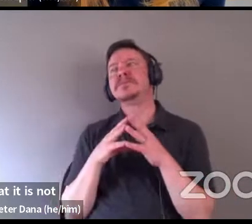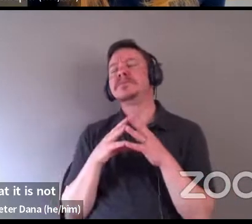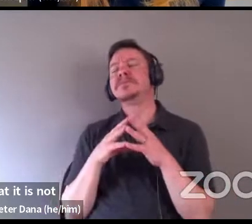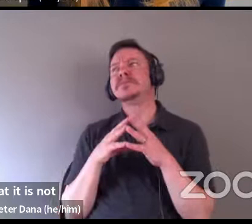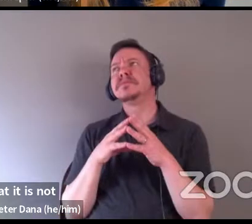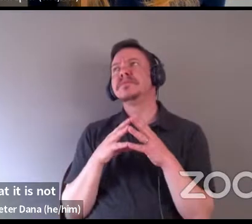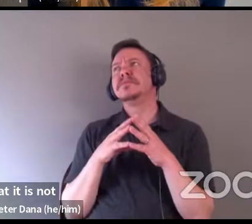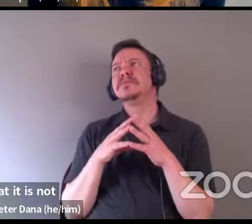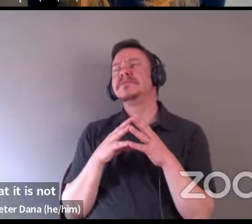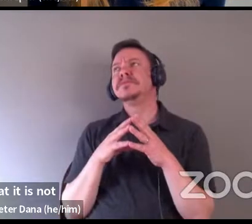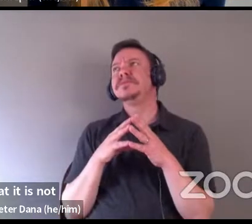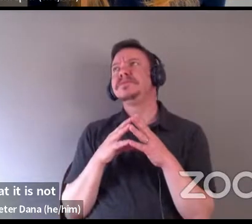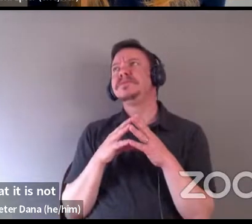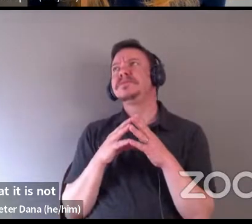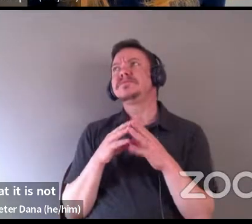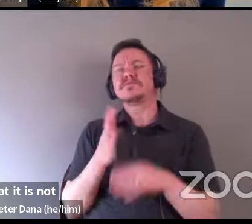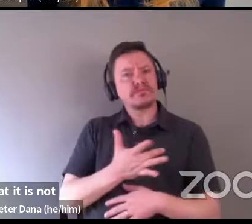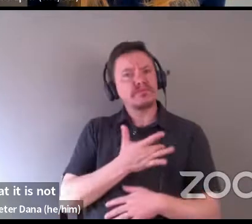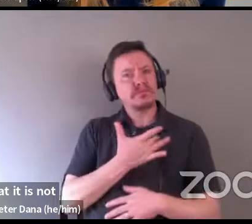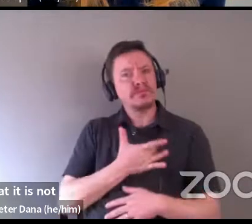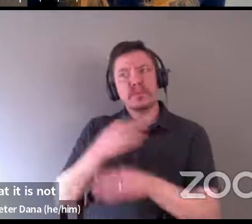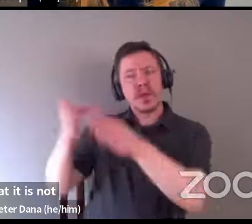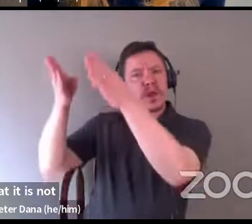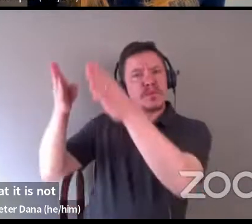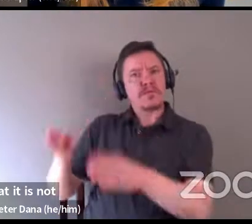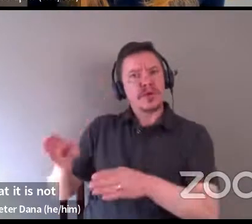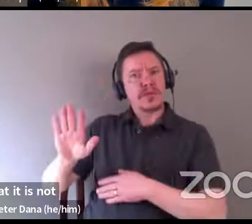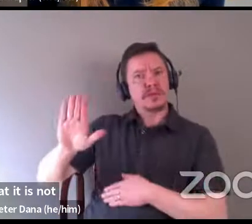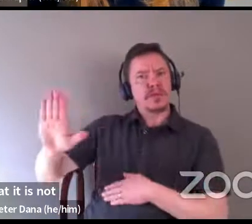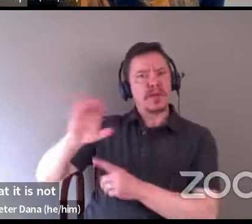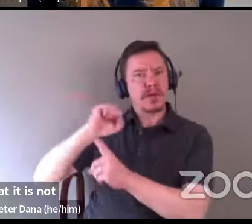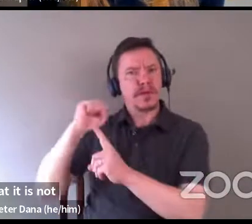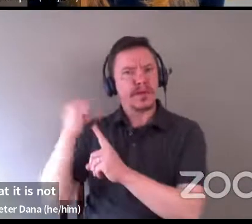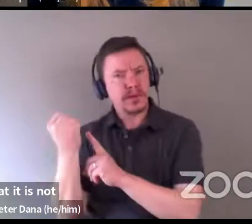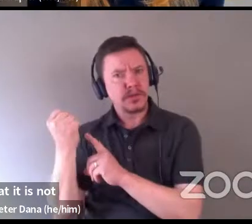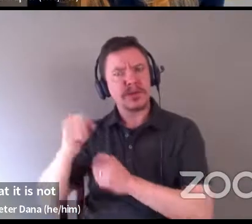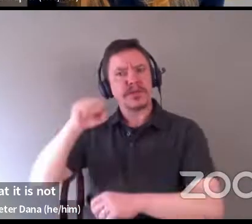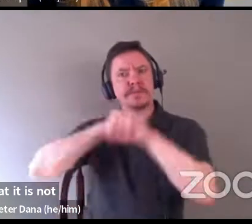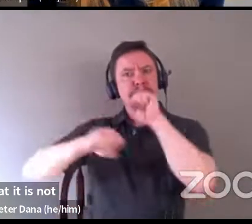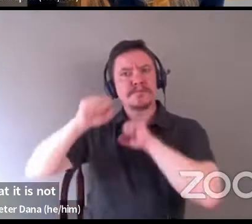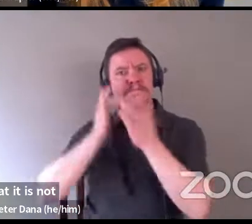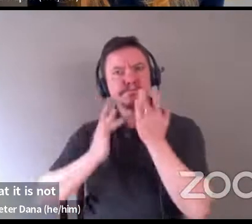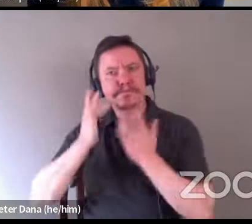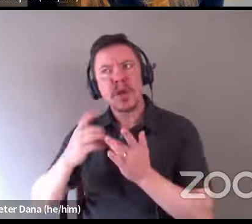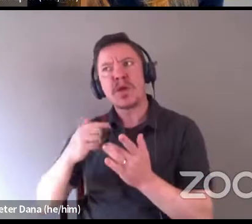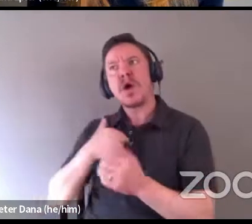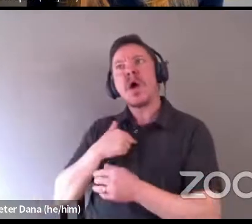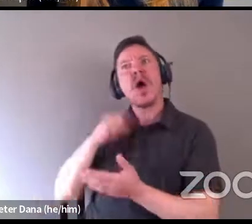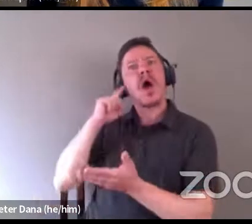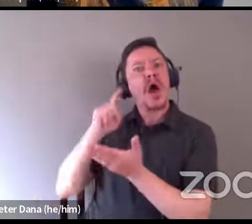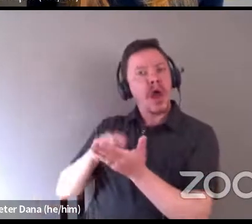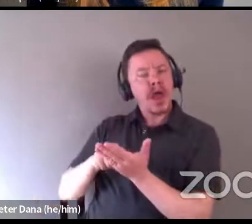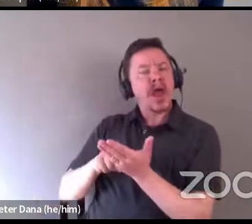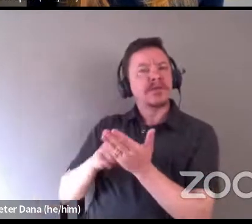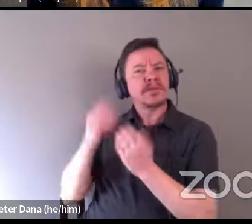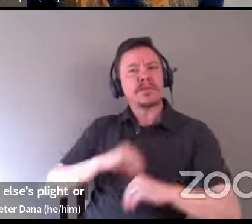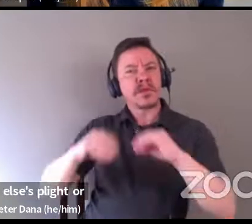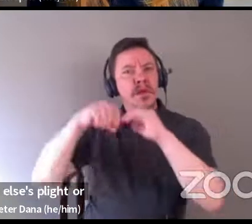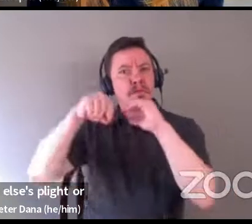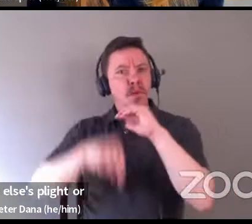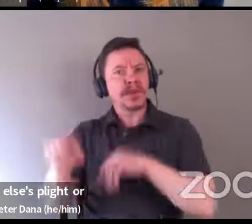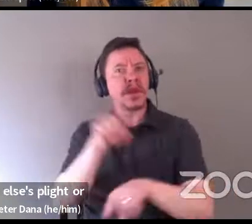feeling somebody else's plight or recognizing somebody else's plight, but also being able